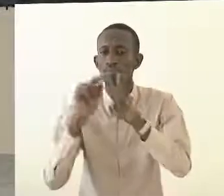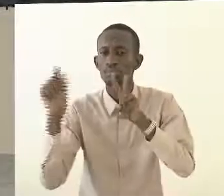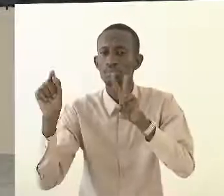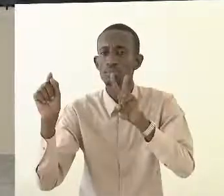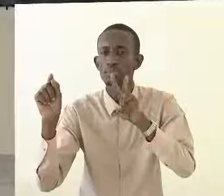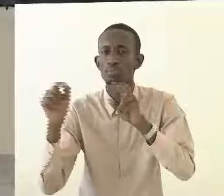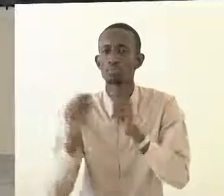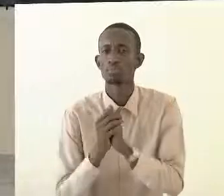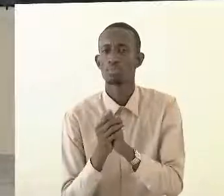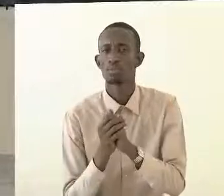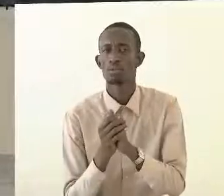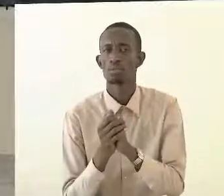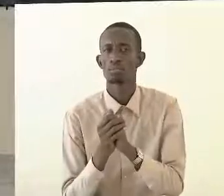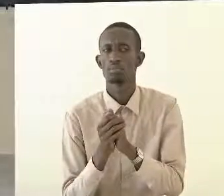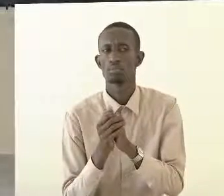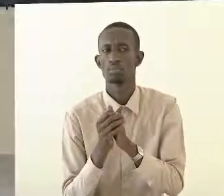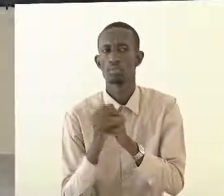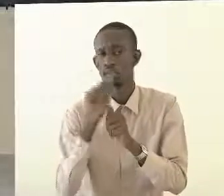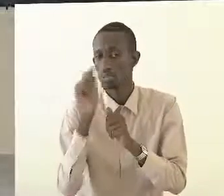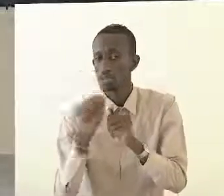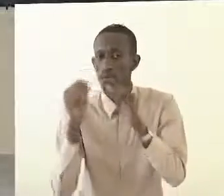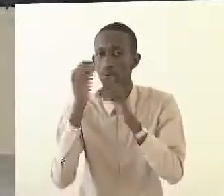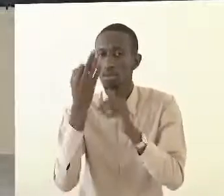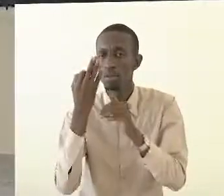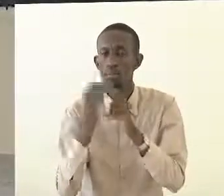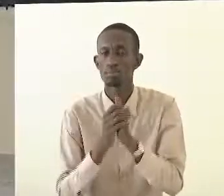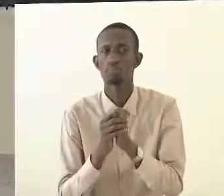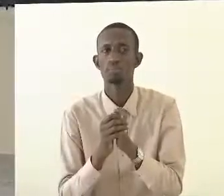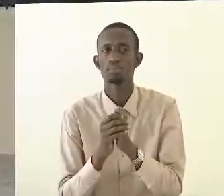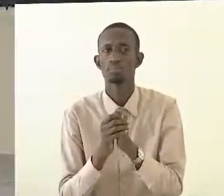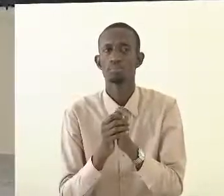square root of z power 3 times